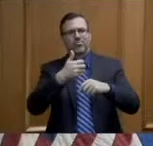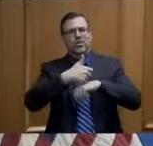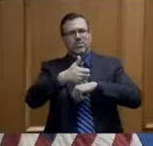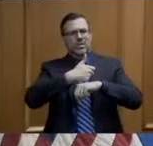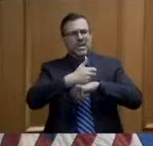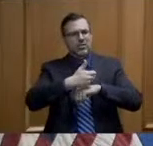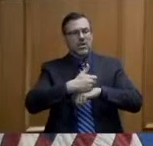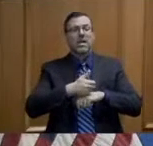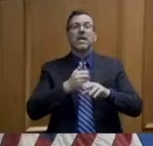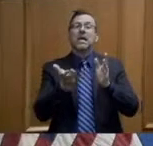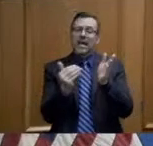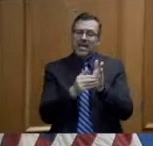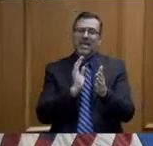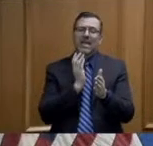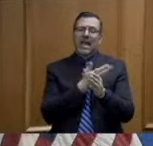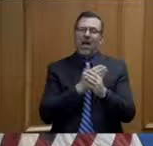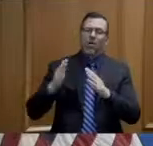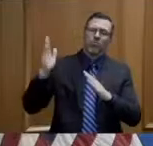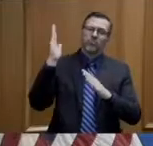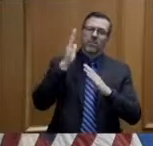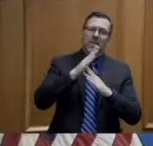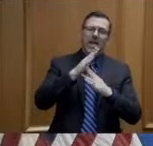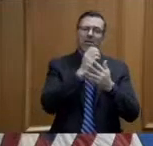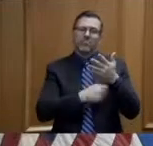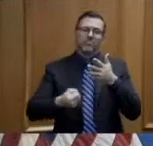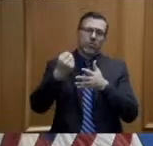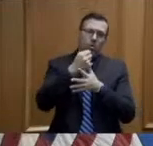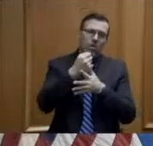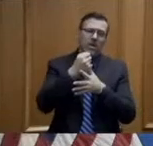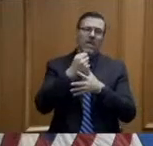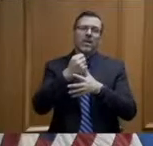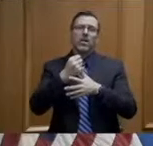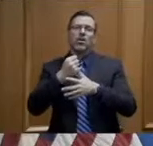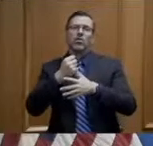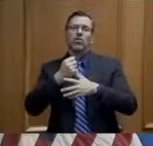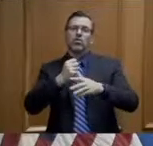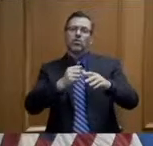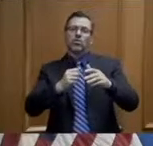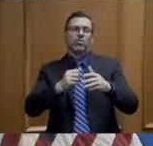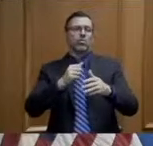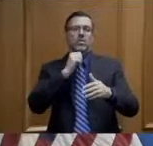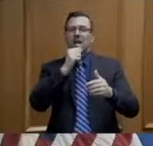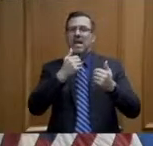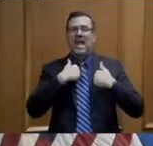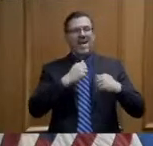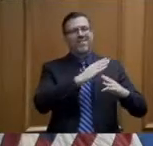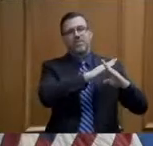our number one priority is reducing any barrier to accessing this testing.